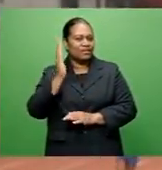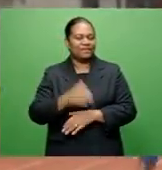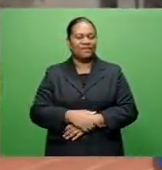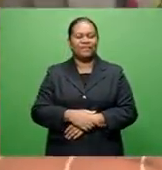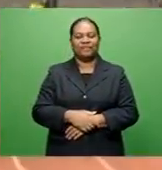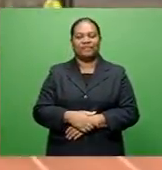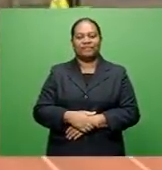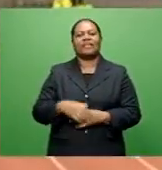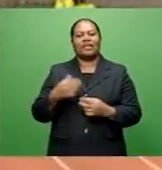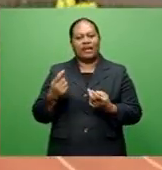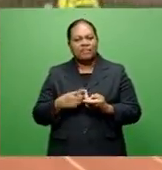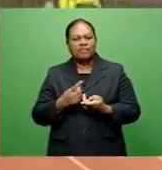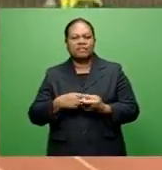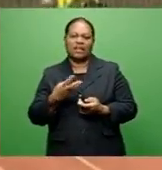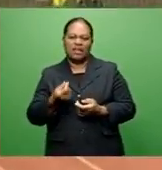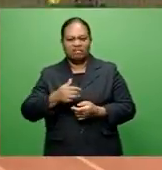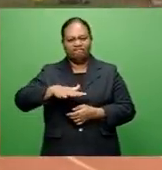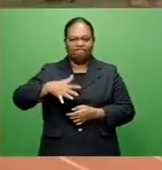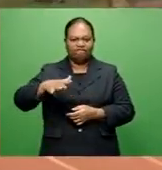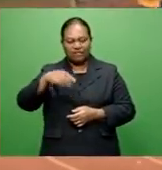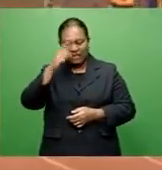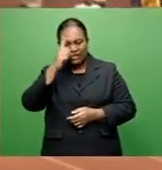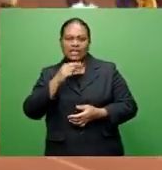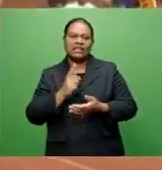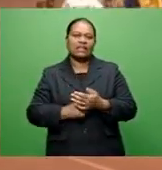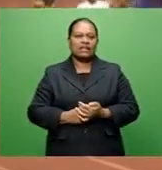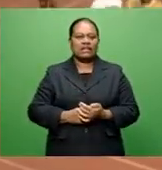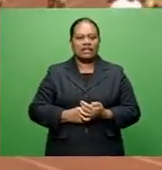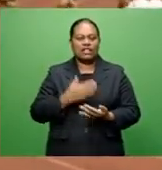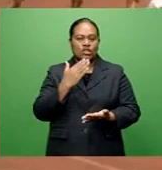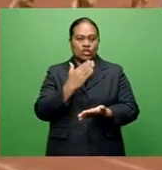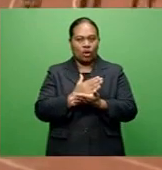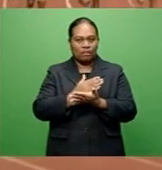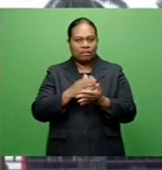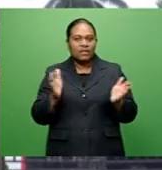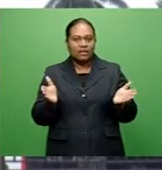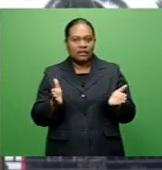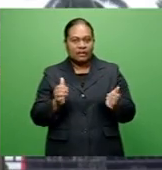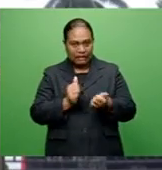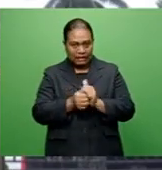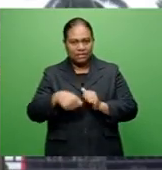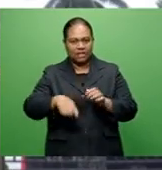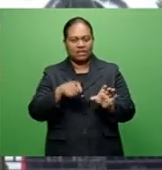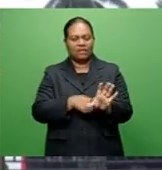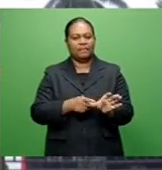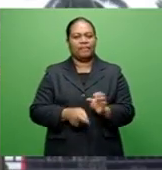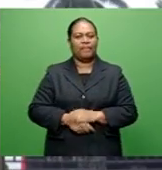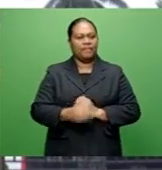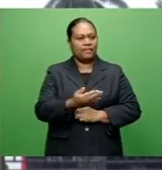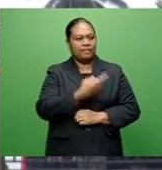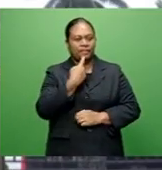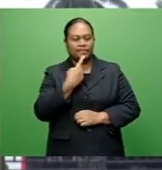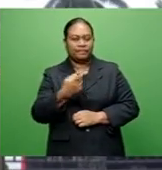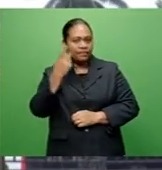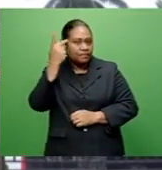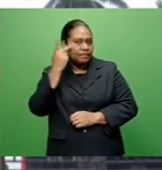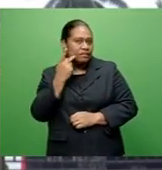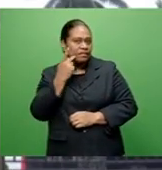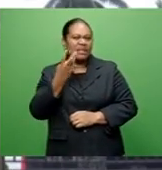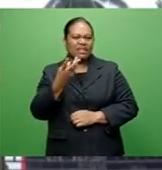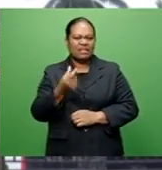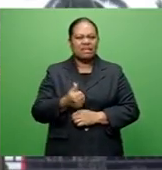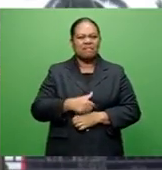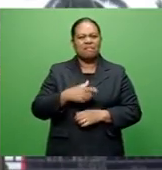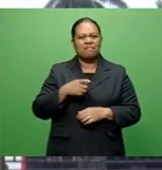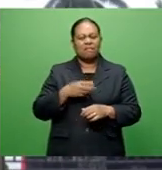are also downsides to staging the games this year. I think that there's a lot of setback because of the parents that have been laid